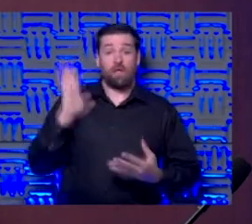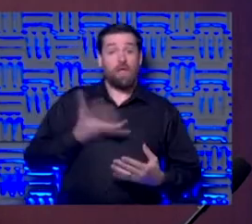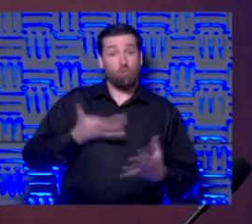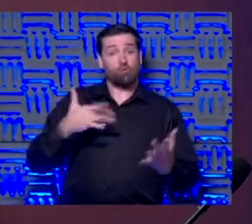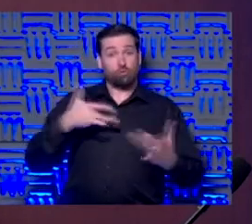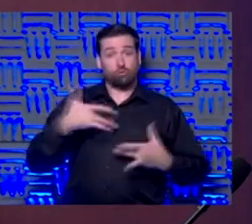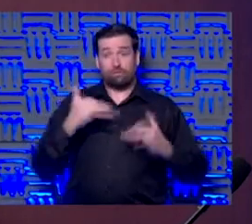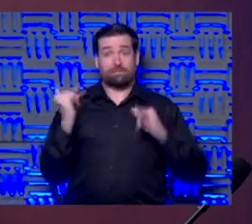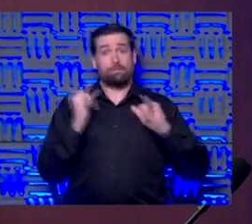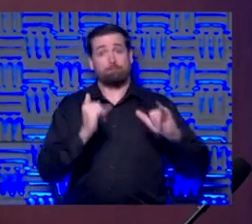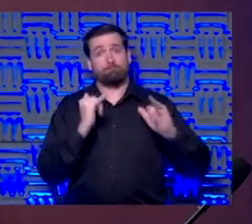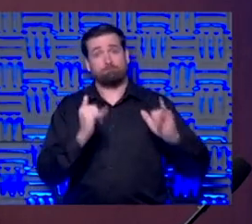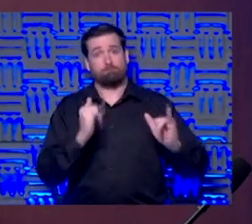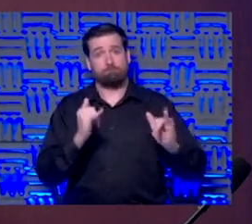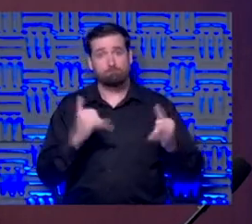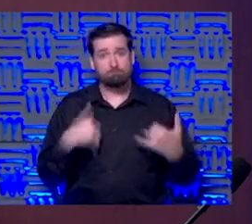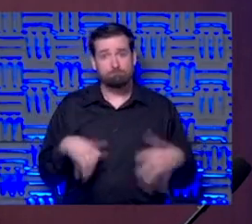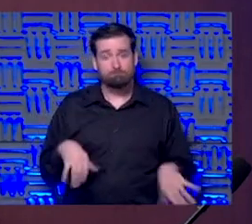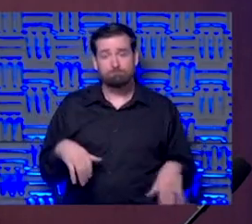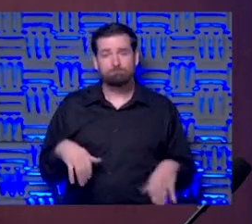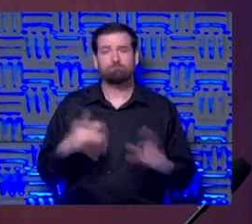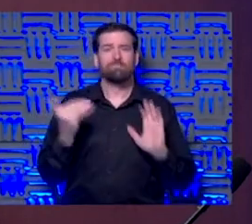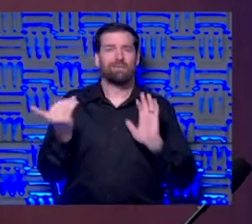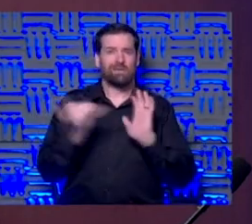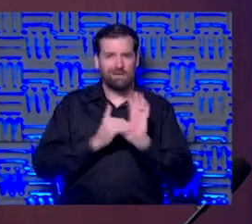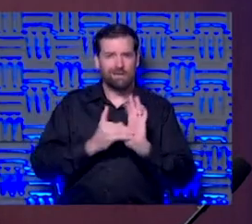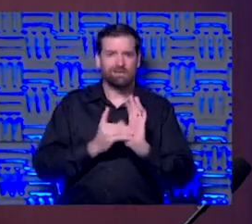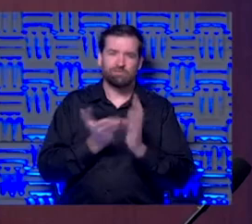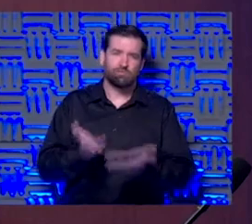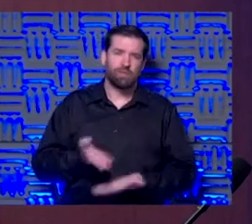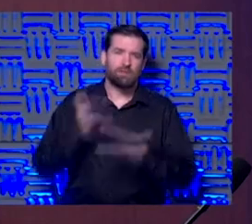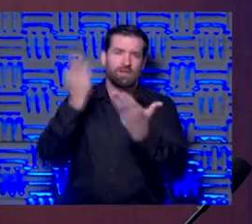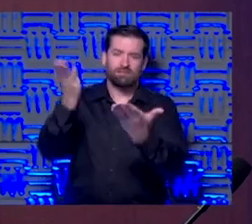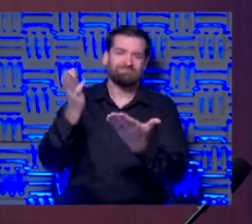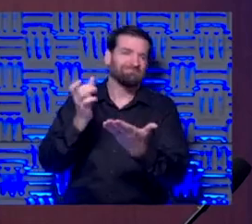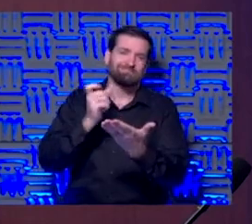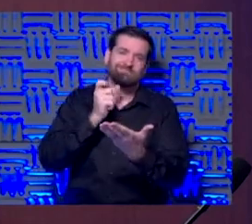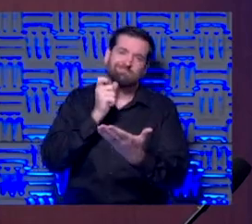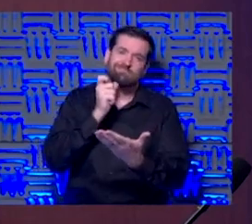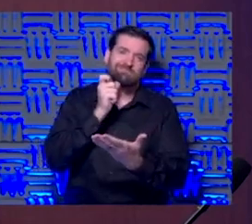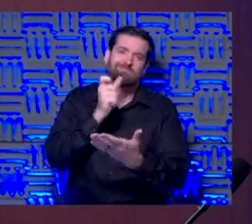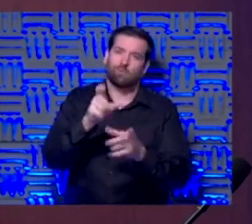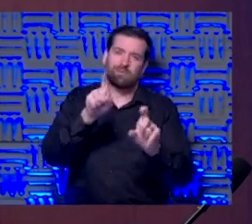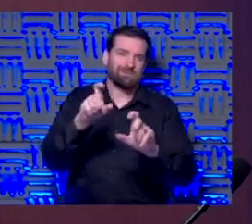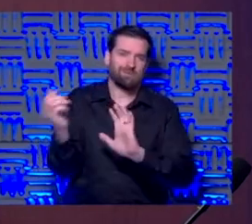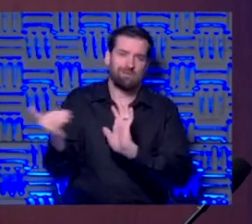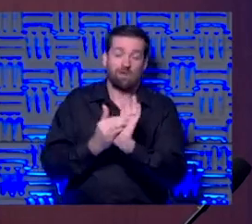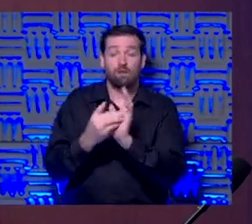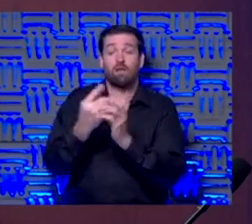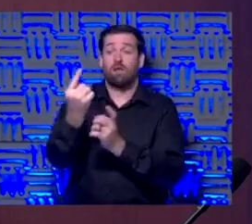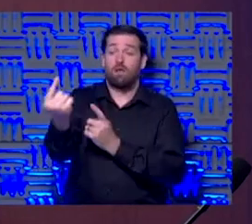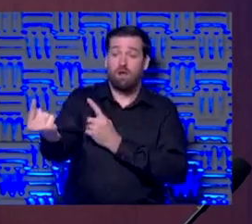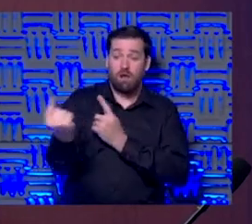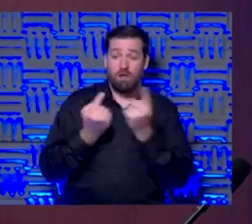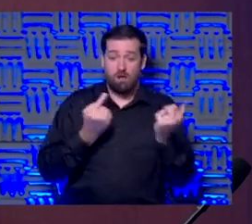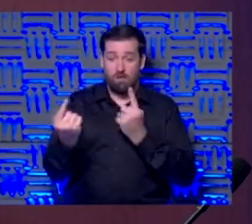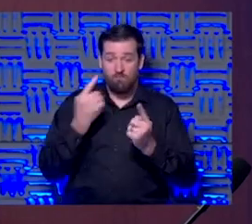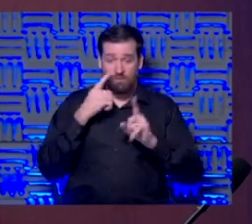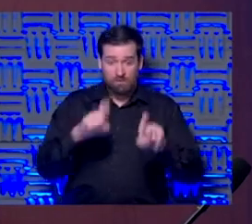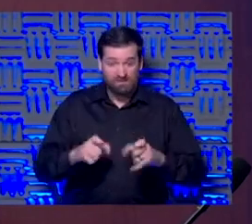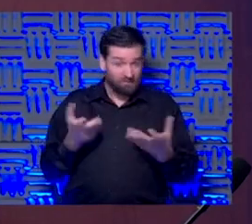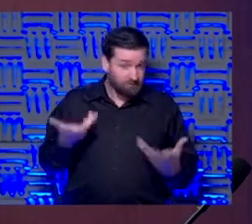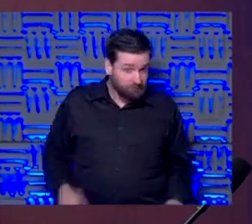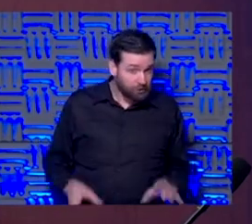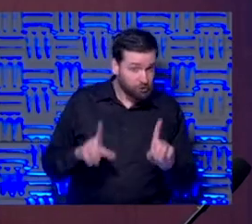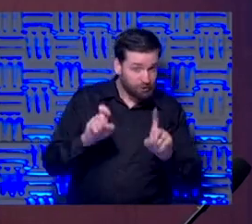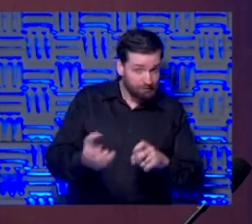as well. And so, again, we're really recommending that people not do that. When people come for testing, We're asking them, you know, have